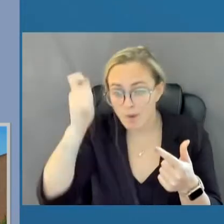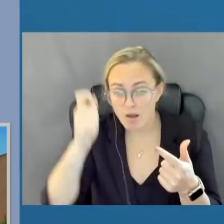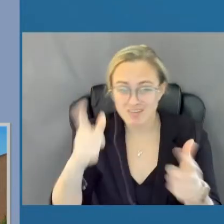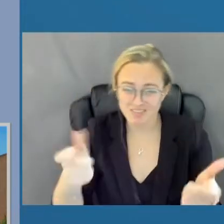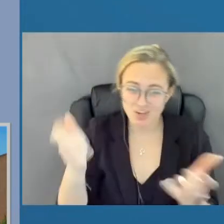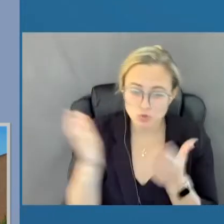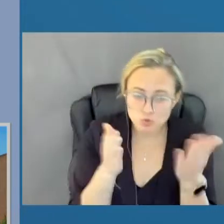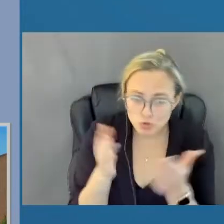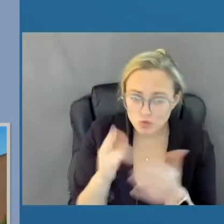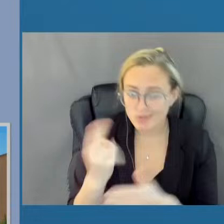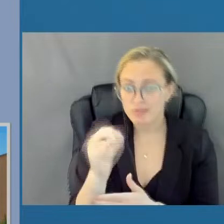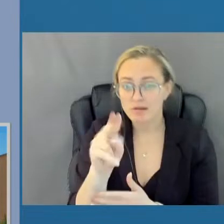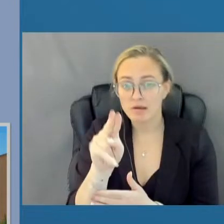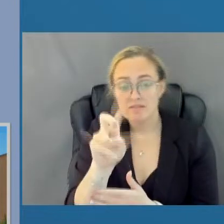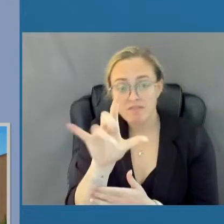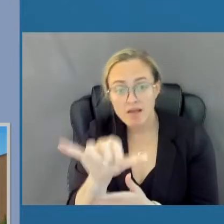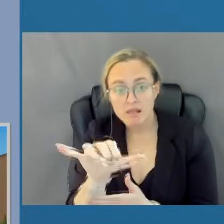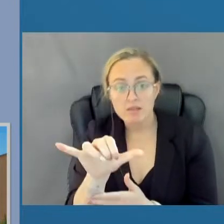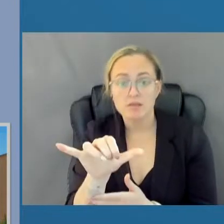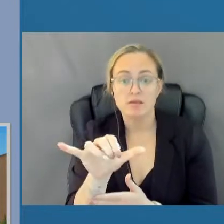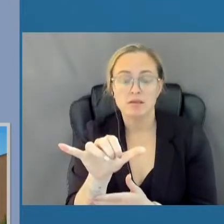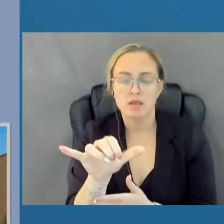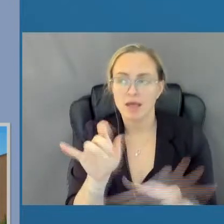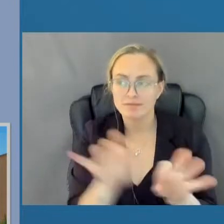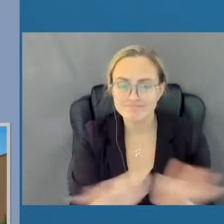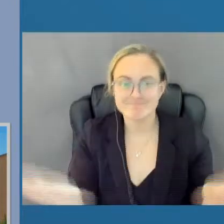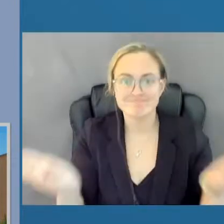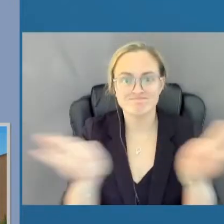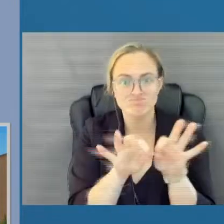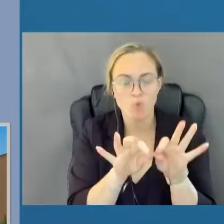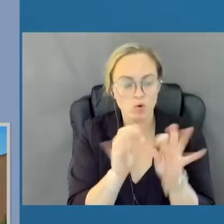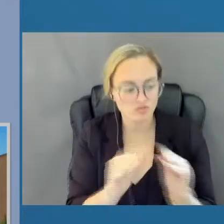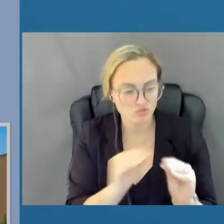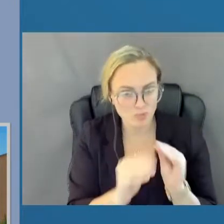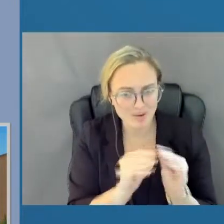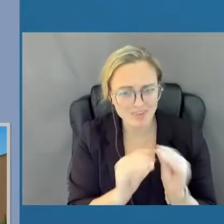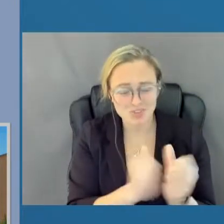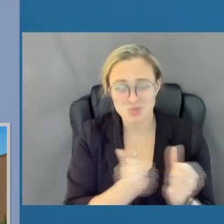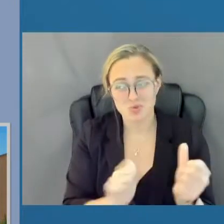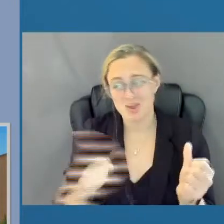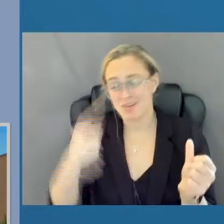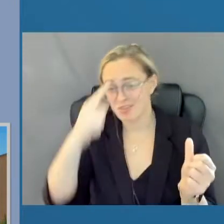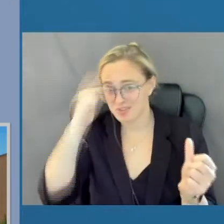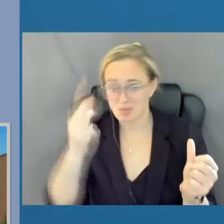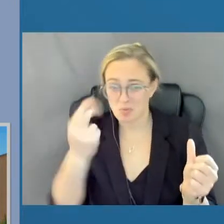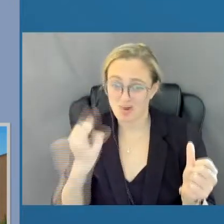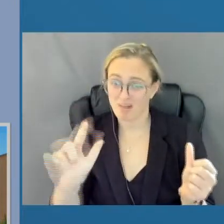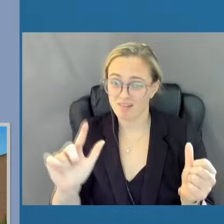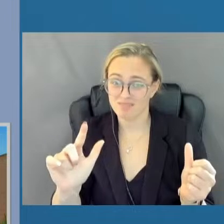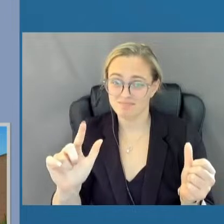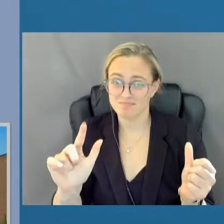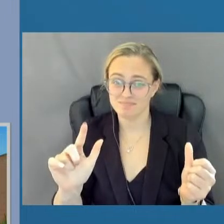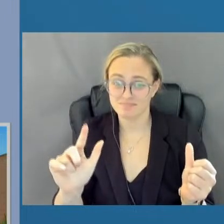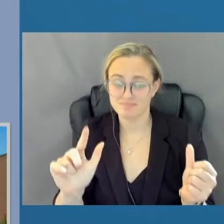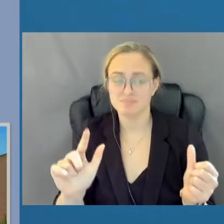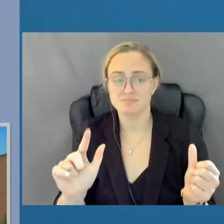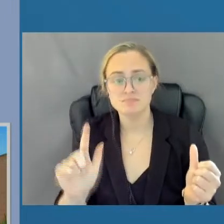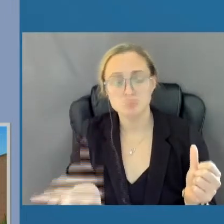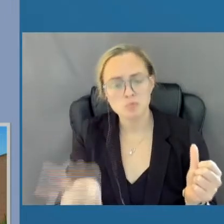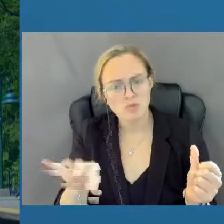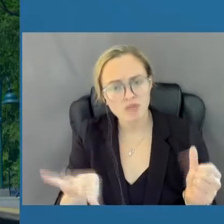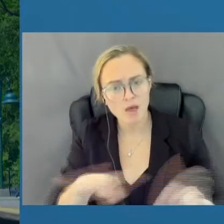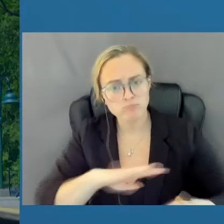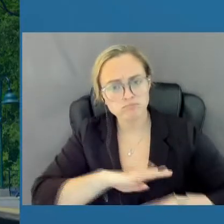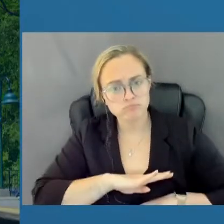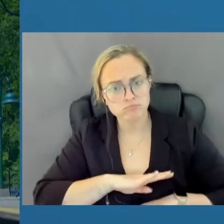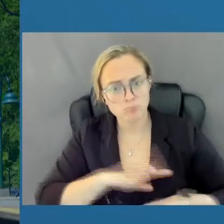Hudson Valley, and critical repairs to avoid another summer of hell. And we found an equitable way to pay for